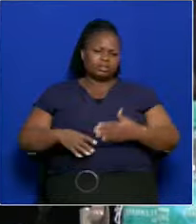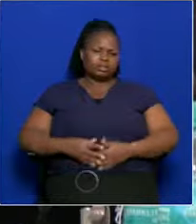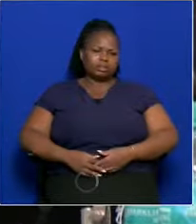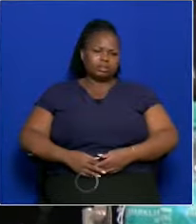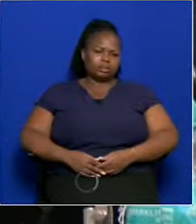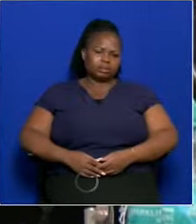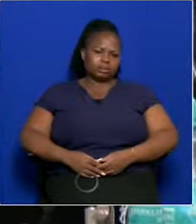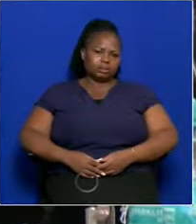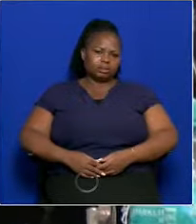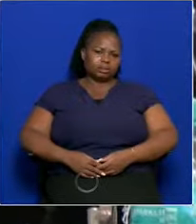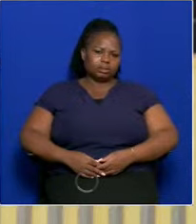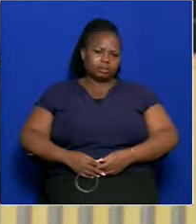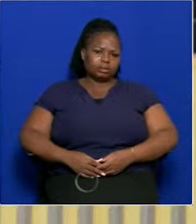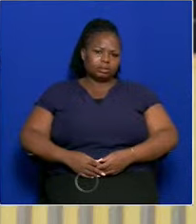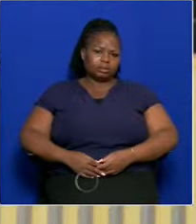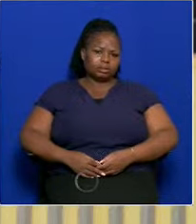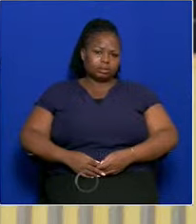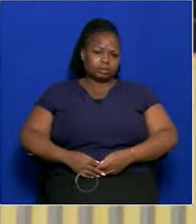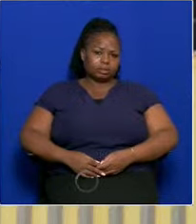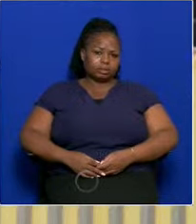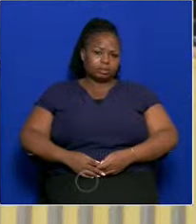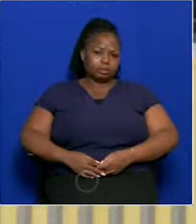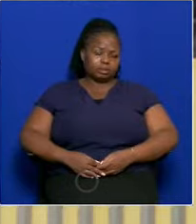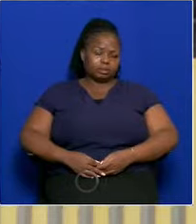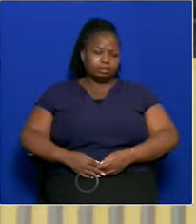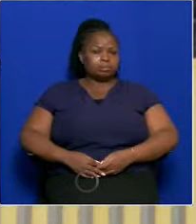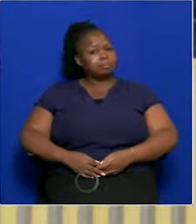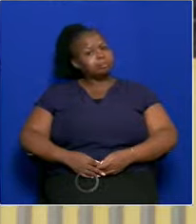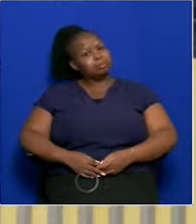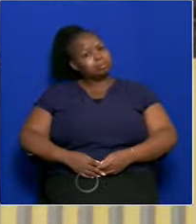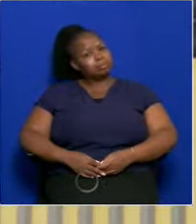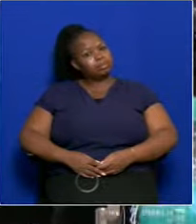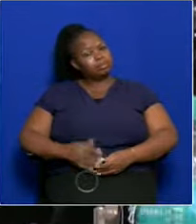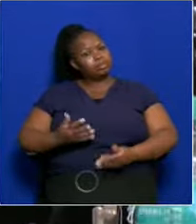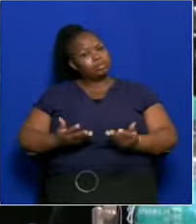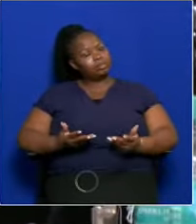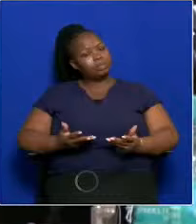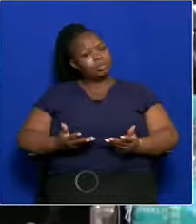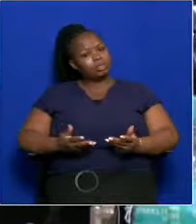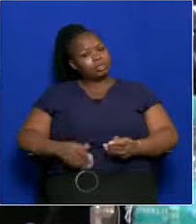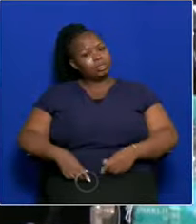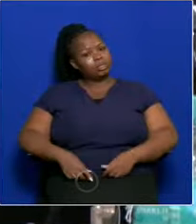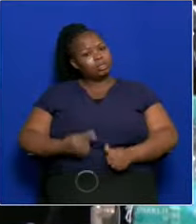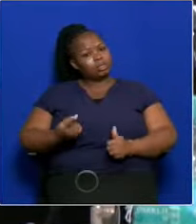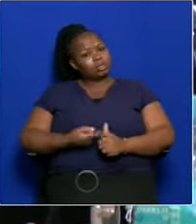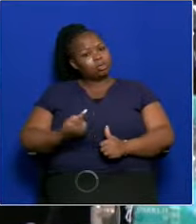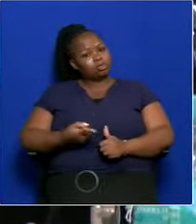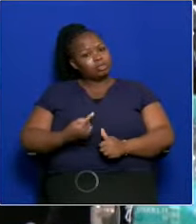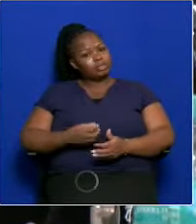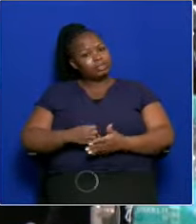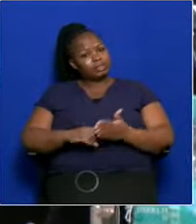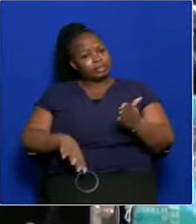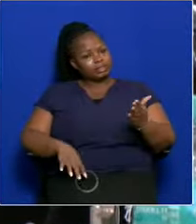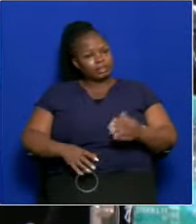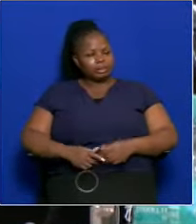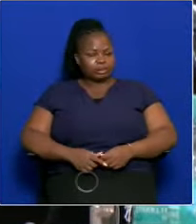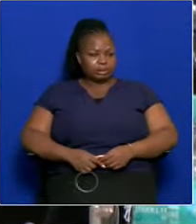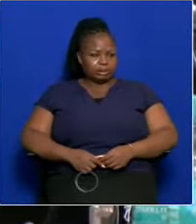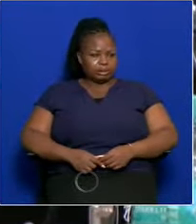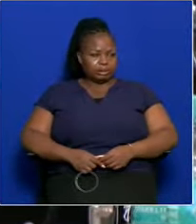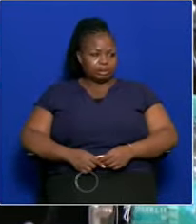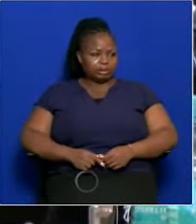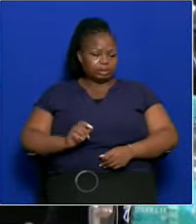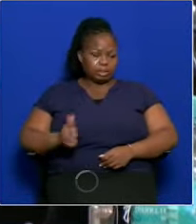Some deleted themselves. Yes, Is it that your messages do an auto-delete? yes. And General, are you aware